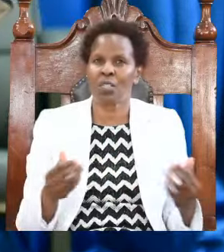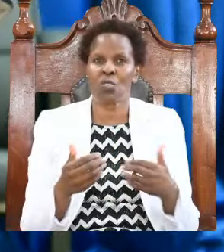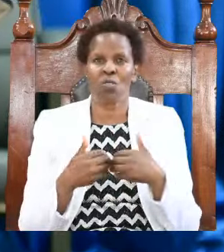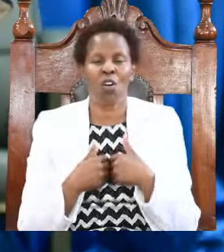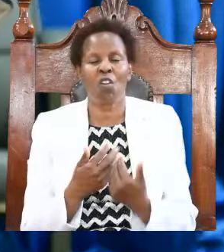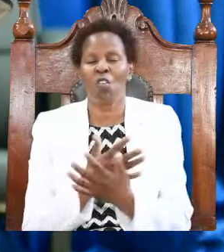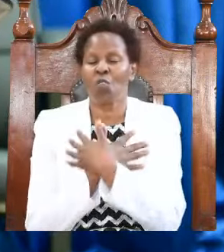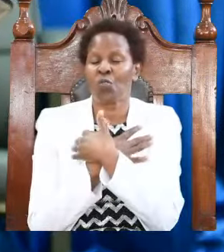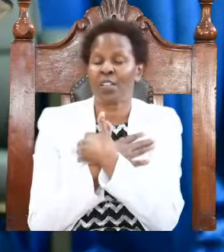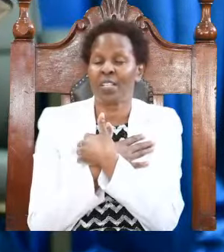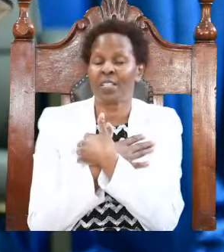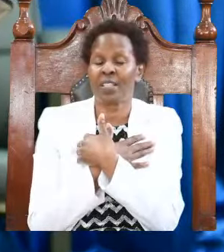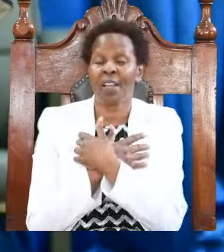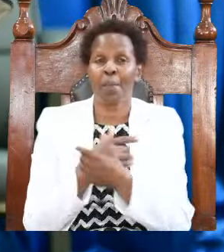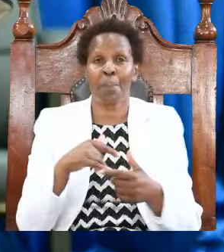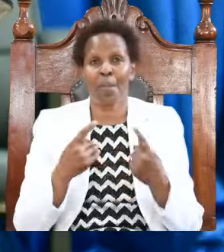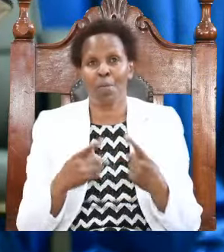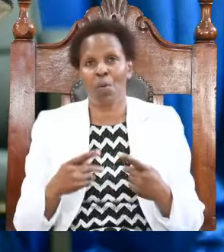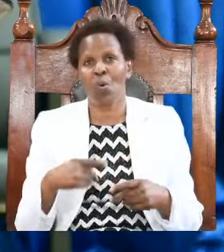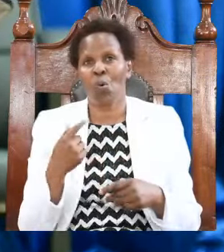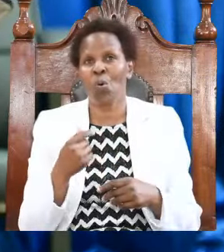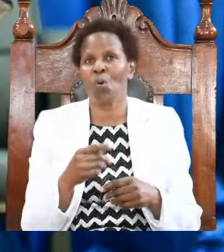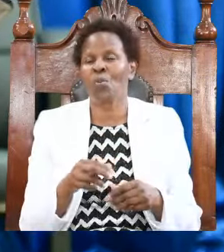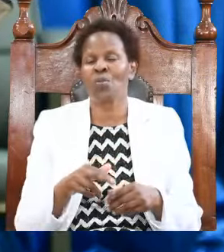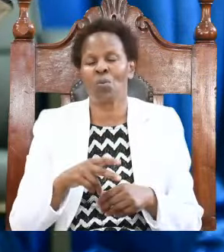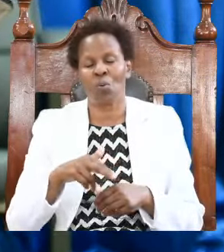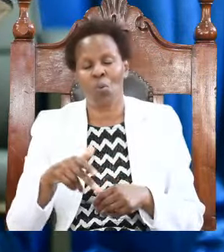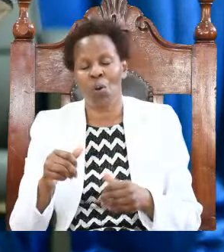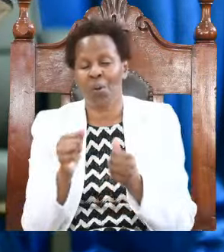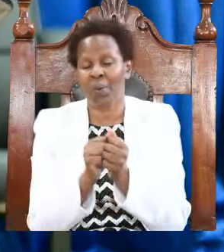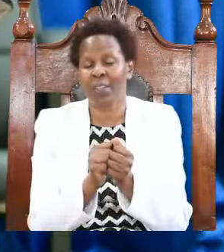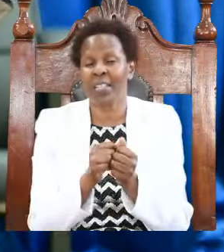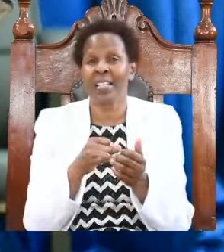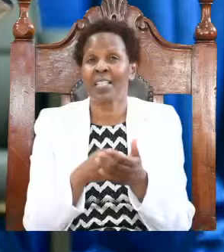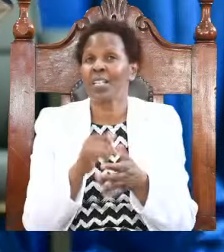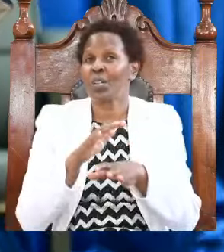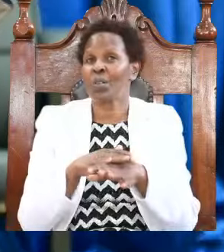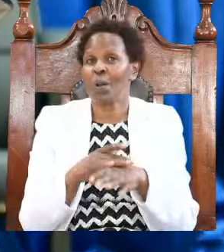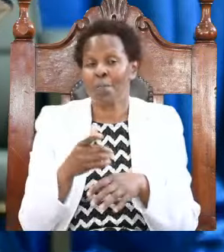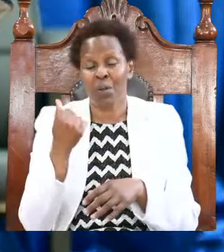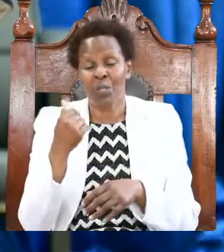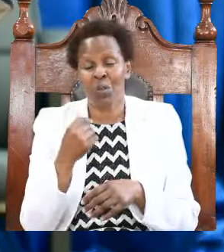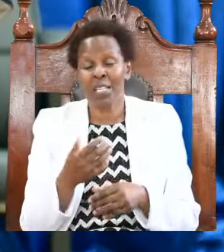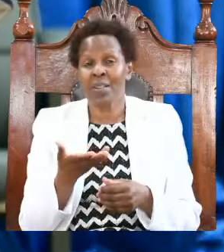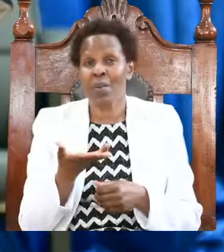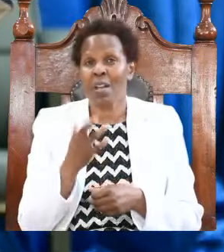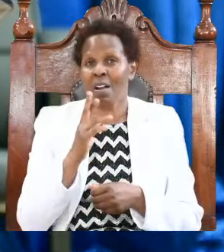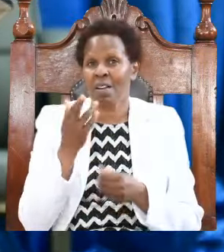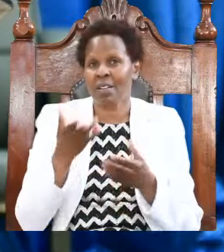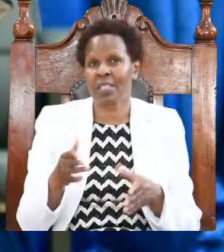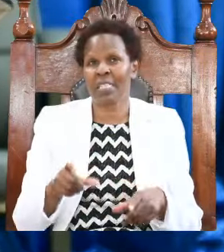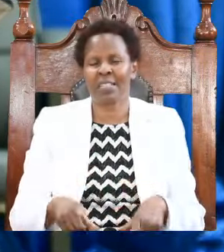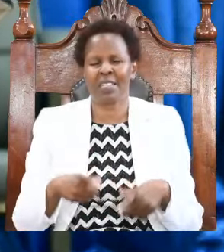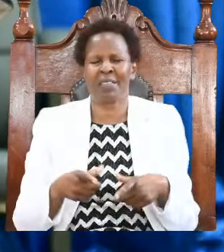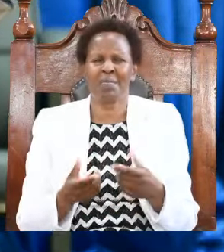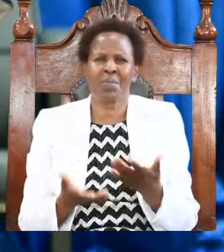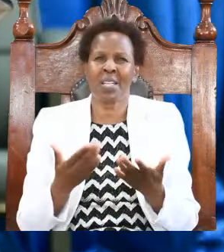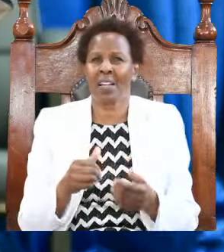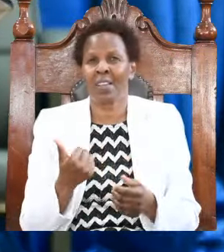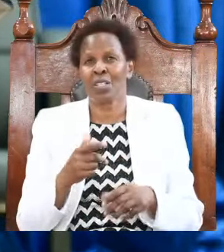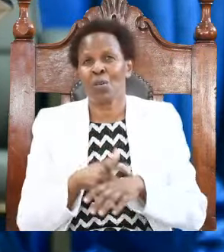people we go doing shopping together with, which is important, it's good, because we are here in this life. Sometimes we keep company of